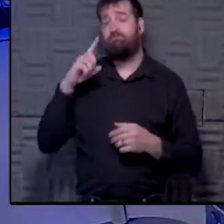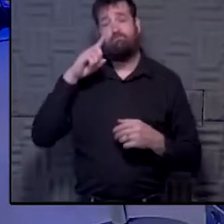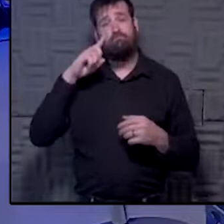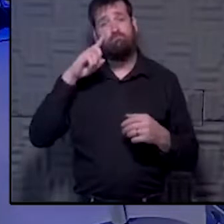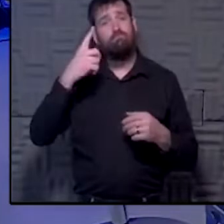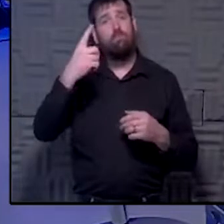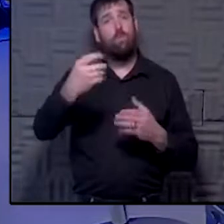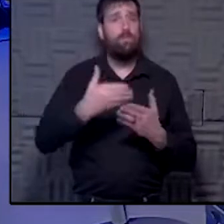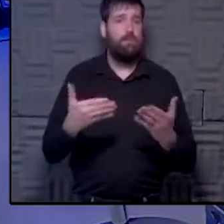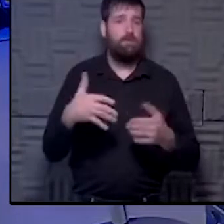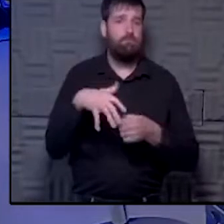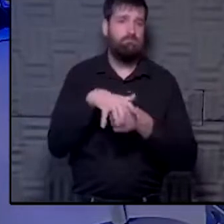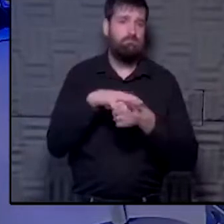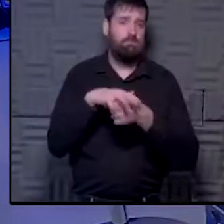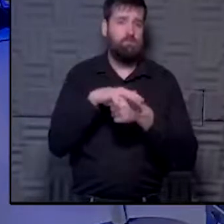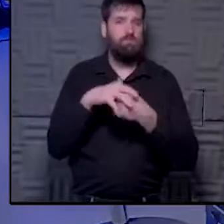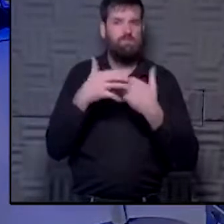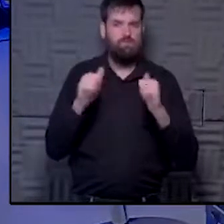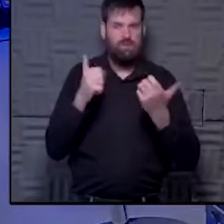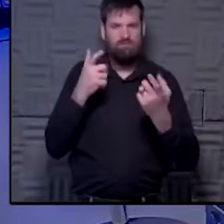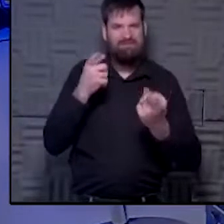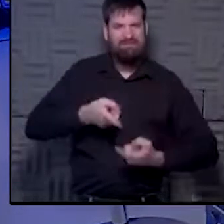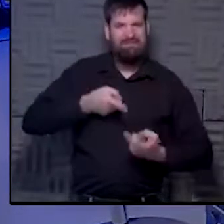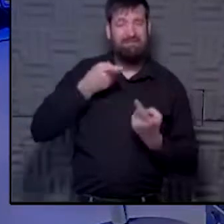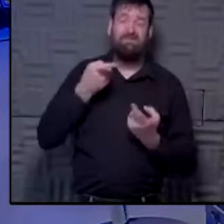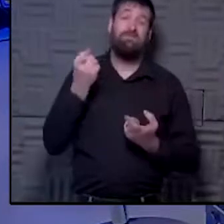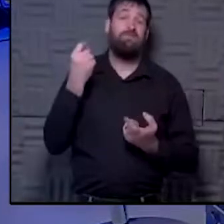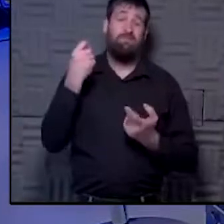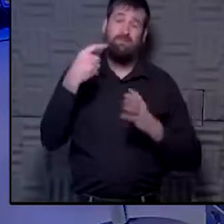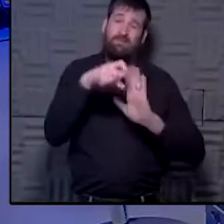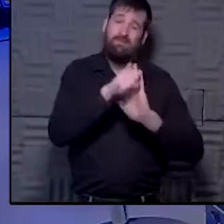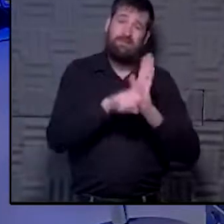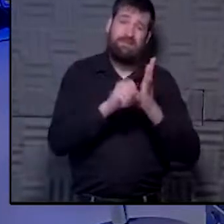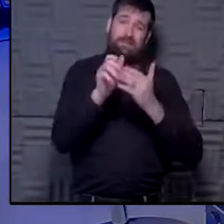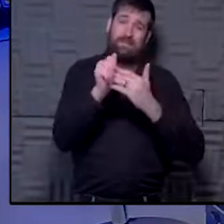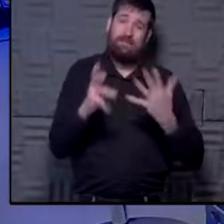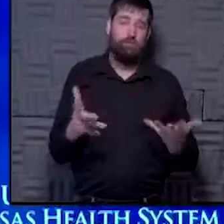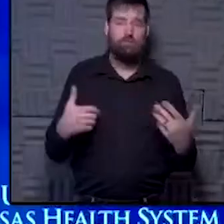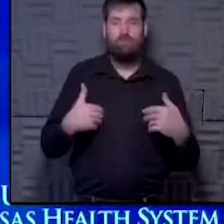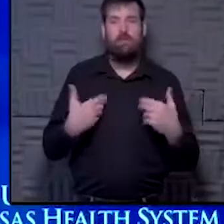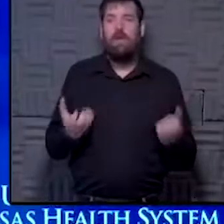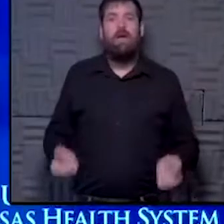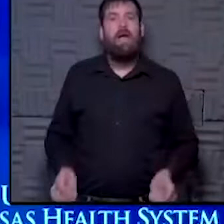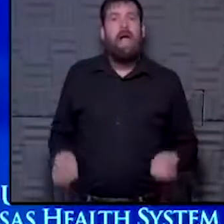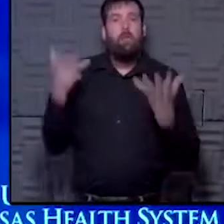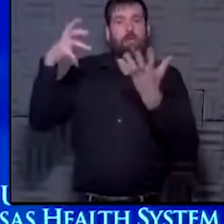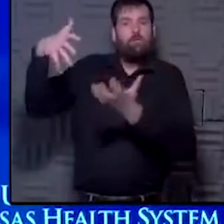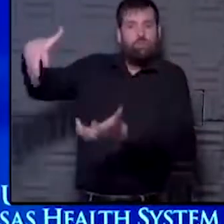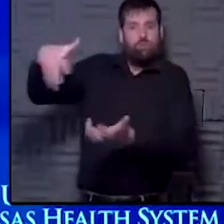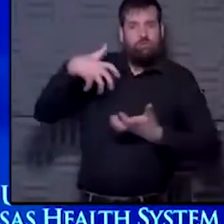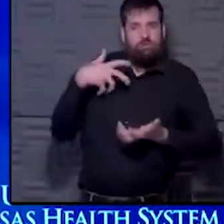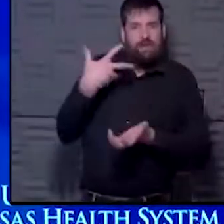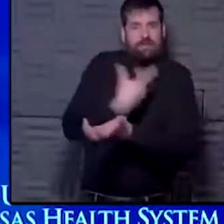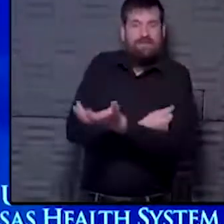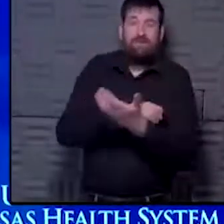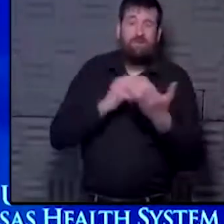of the things local leaders have tried to grapple with, and even state leaders tried to grapple with, is they just didn't know how much vaccine was coming, and there was often a